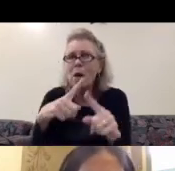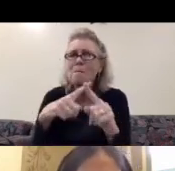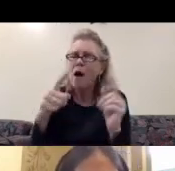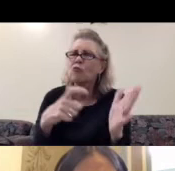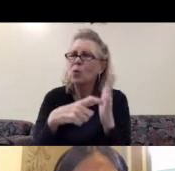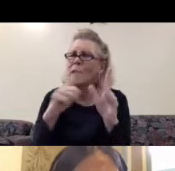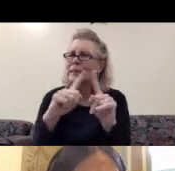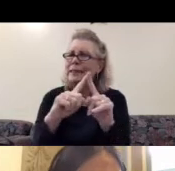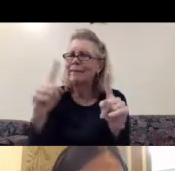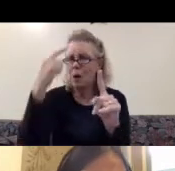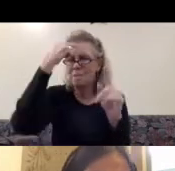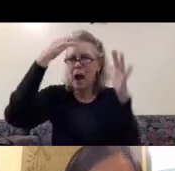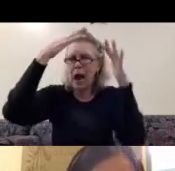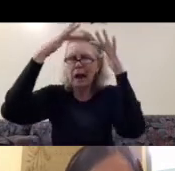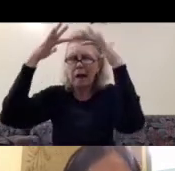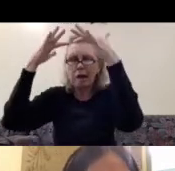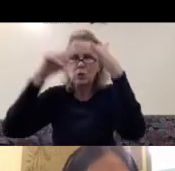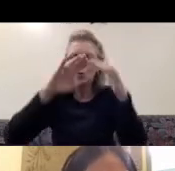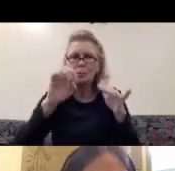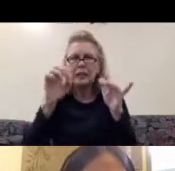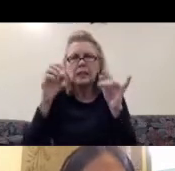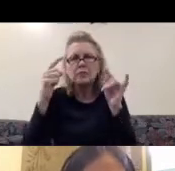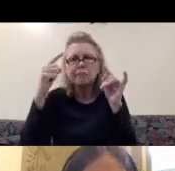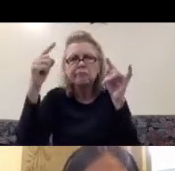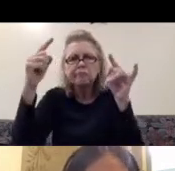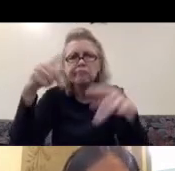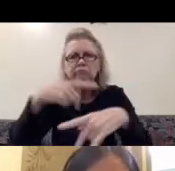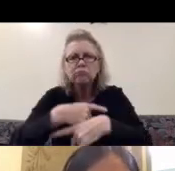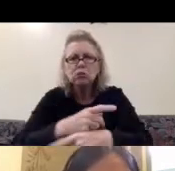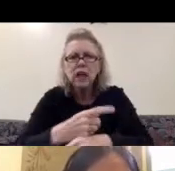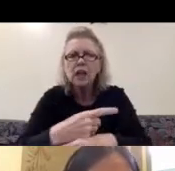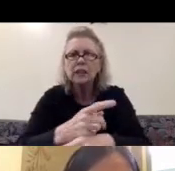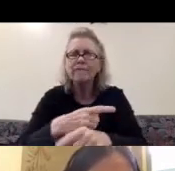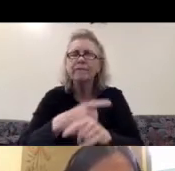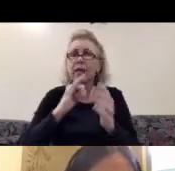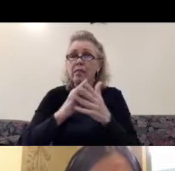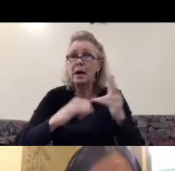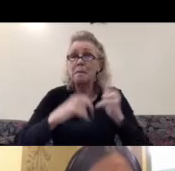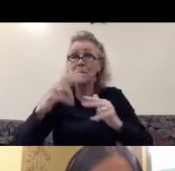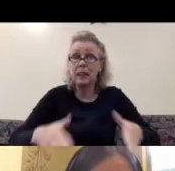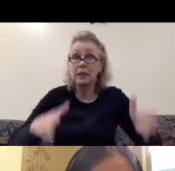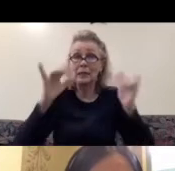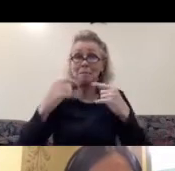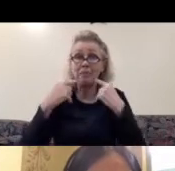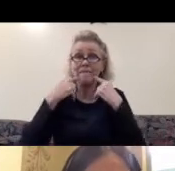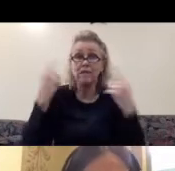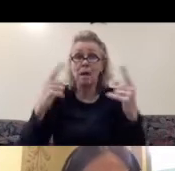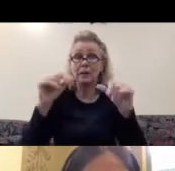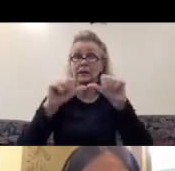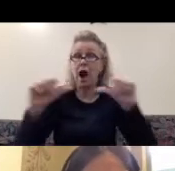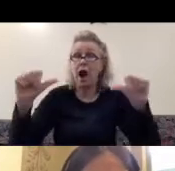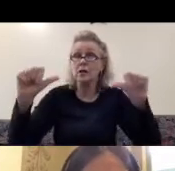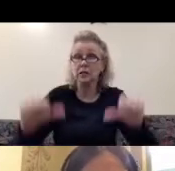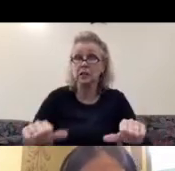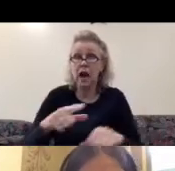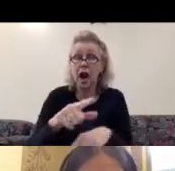different set of mind in order to be productive. The building by the famous architect Tadao Ando